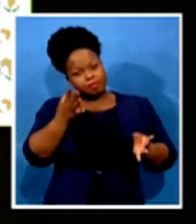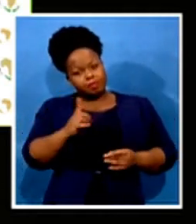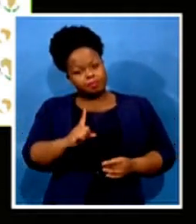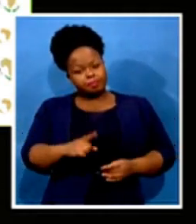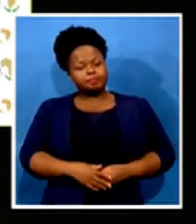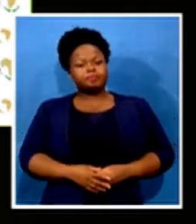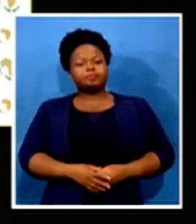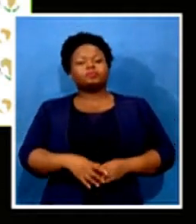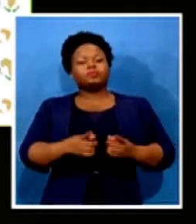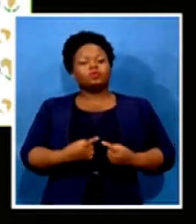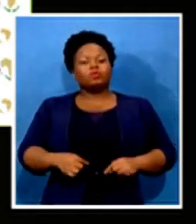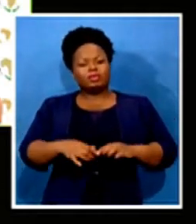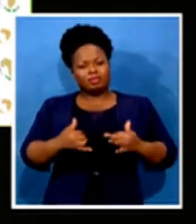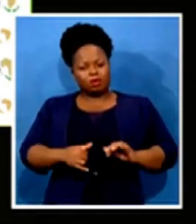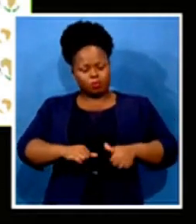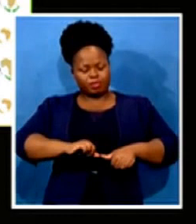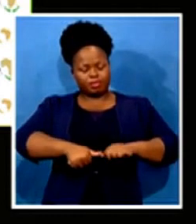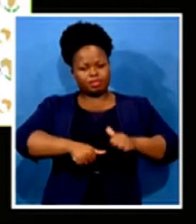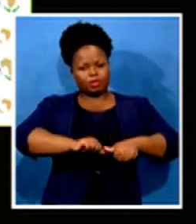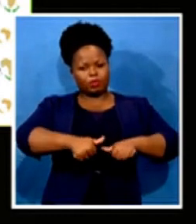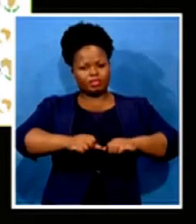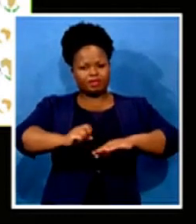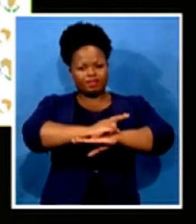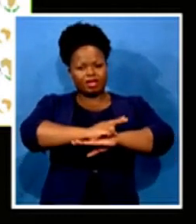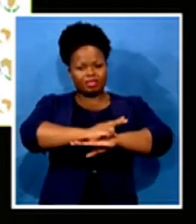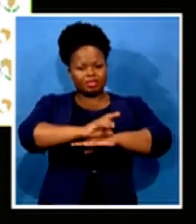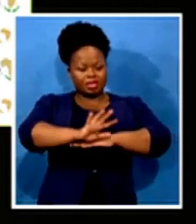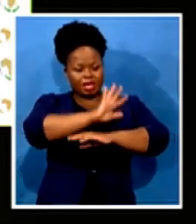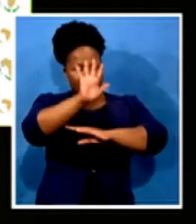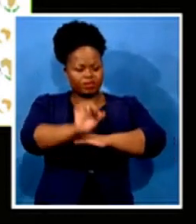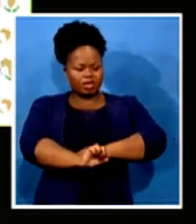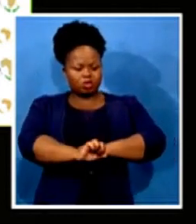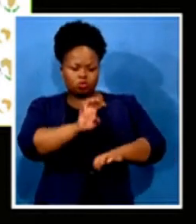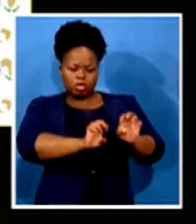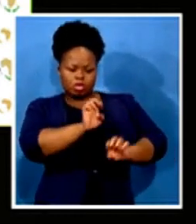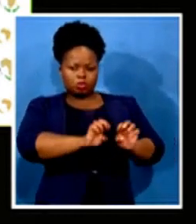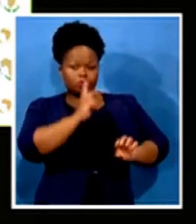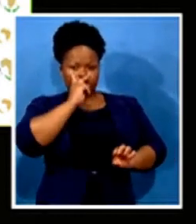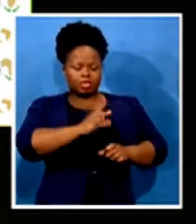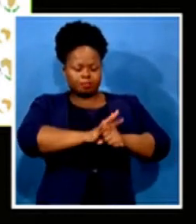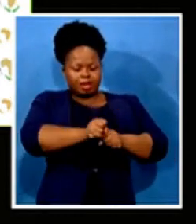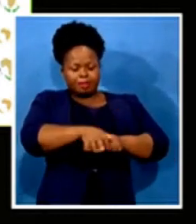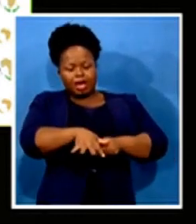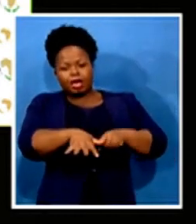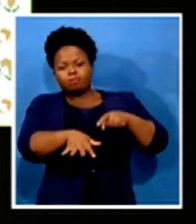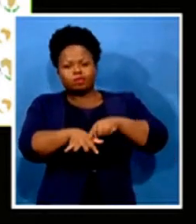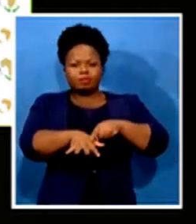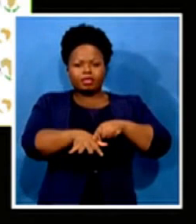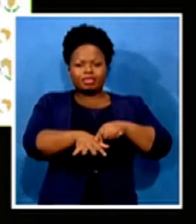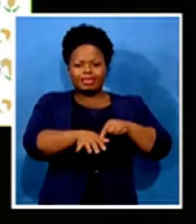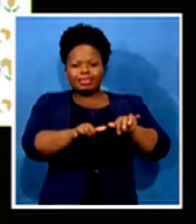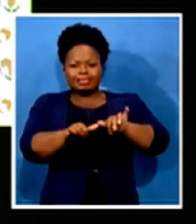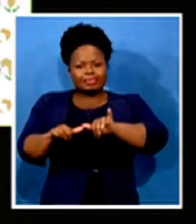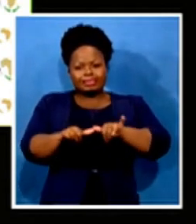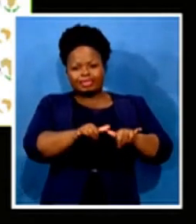virus in Africa, you see that the variants are there, the lineages are there, and a lineage is just a line